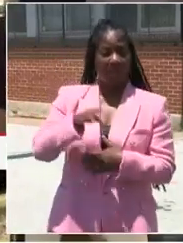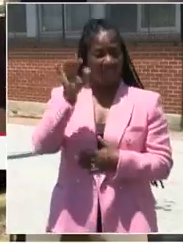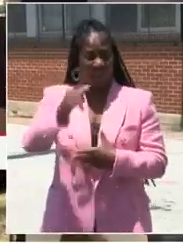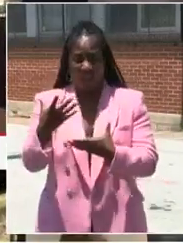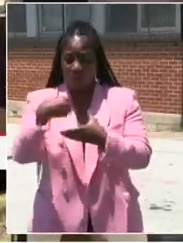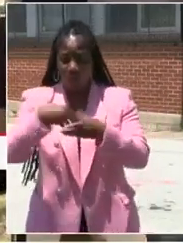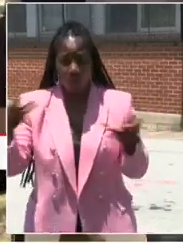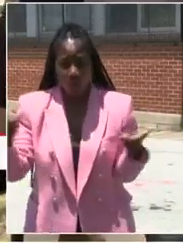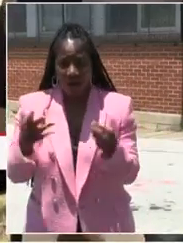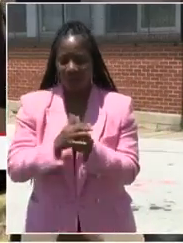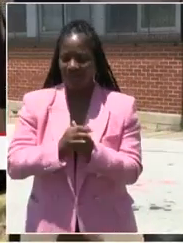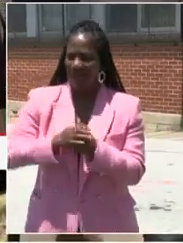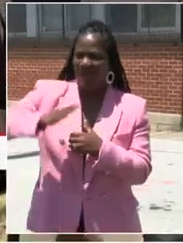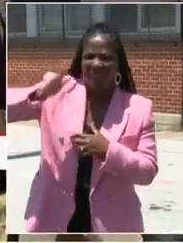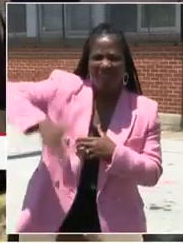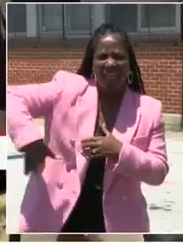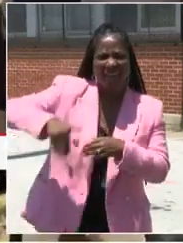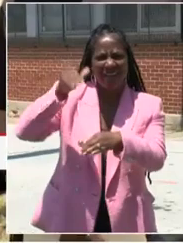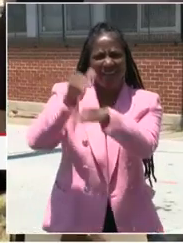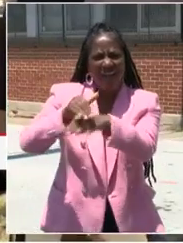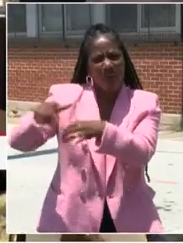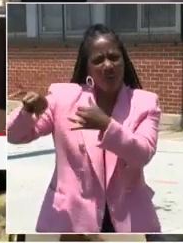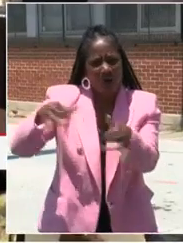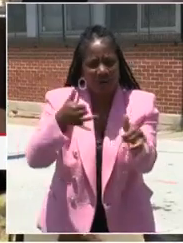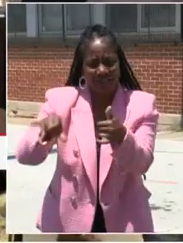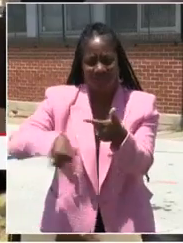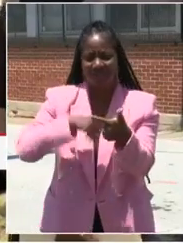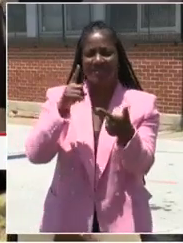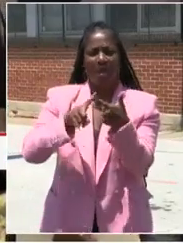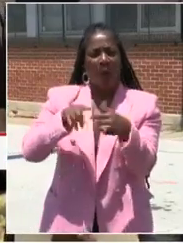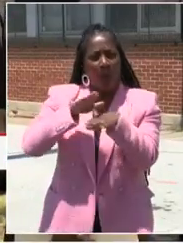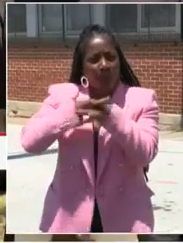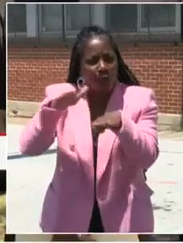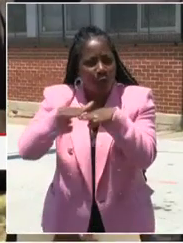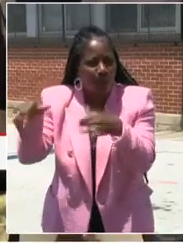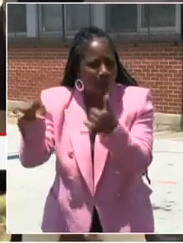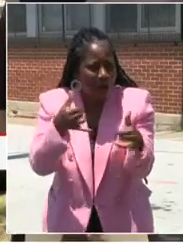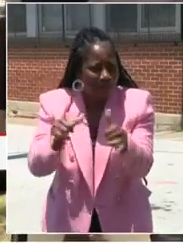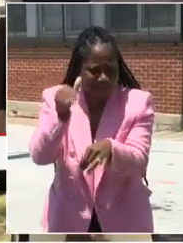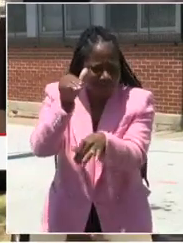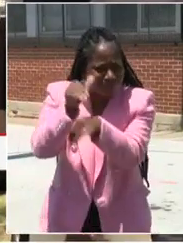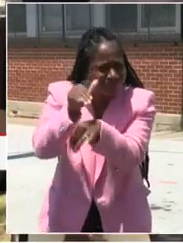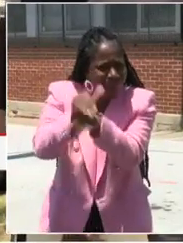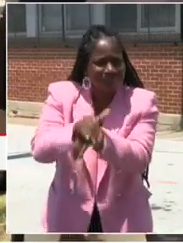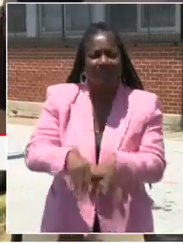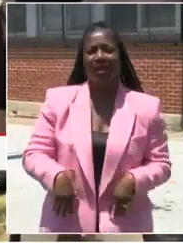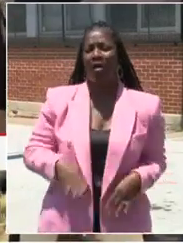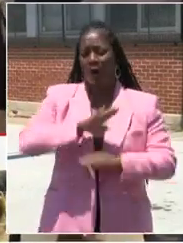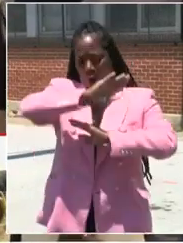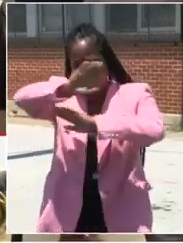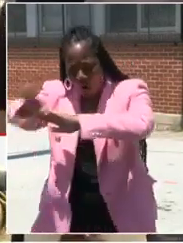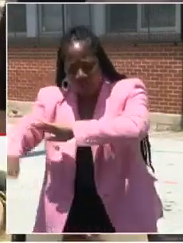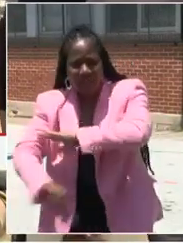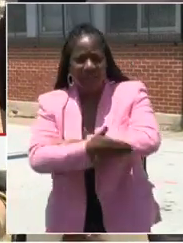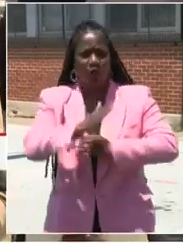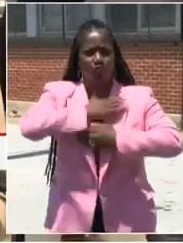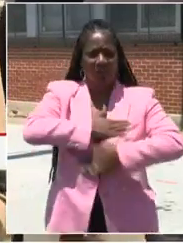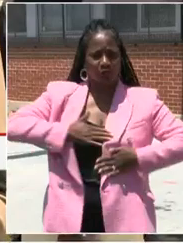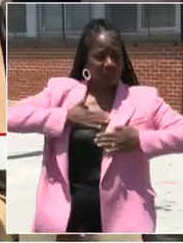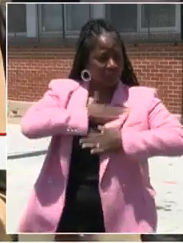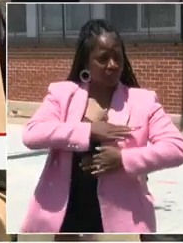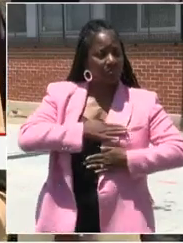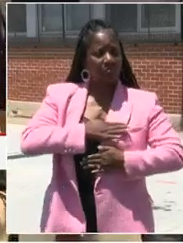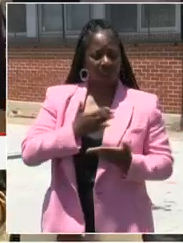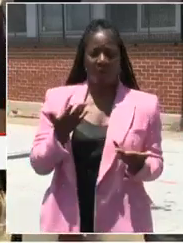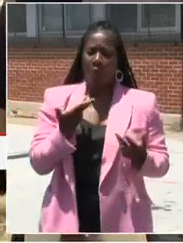including late-night parties, late-night pool parties, all-night recreation. We